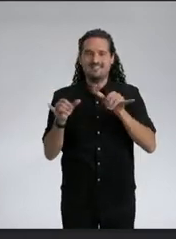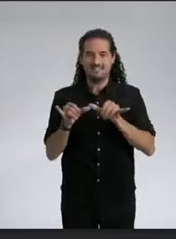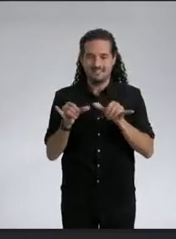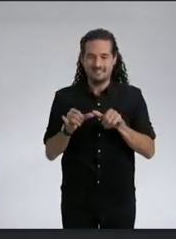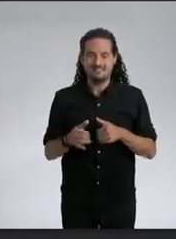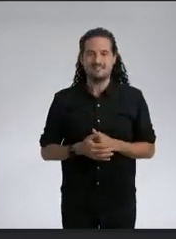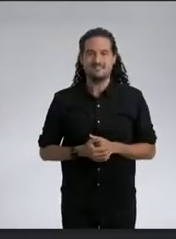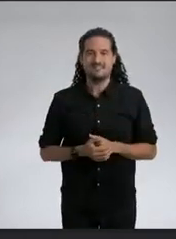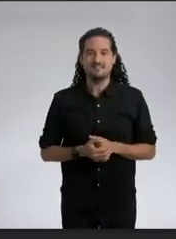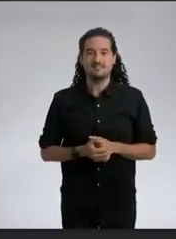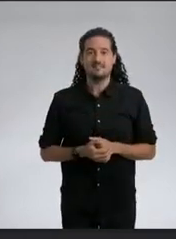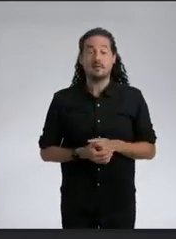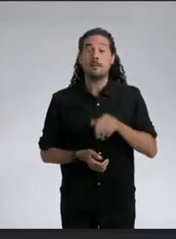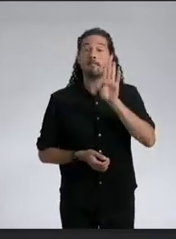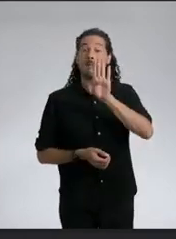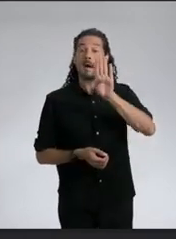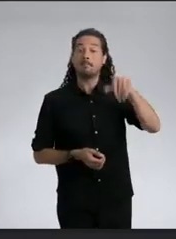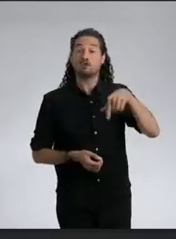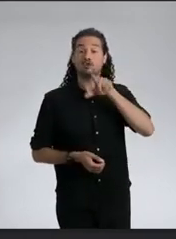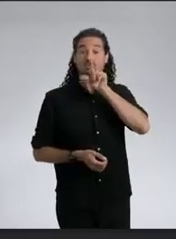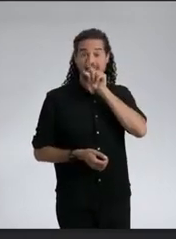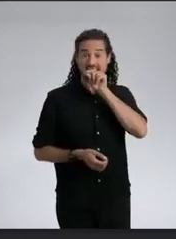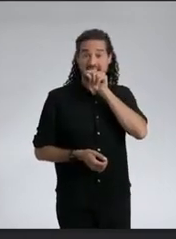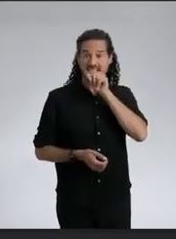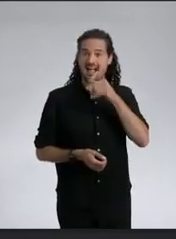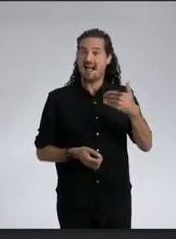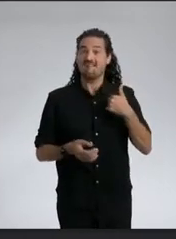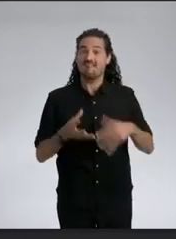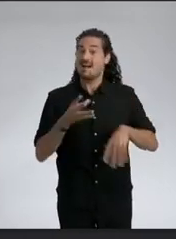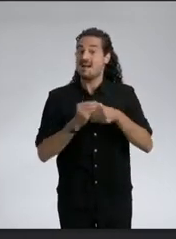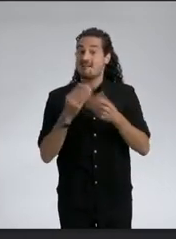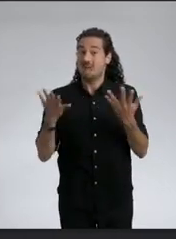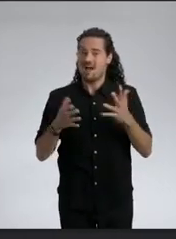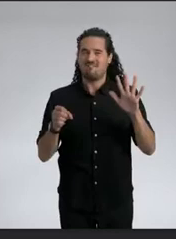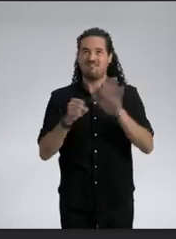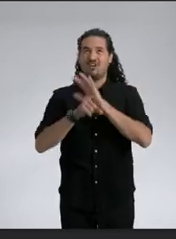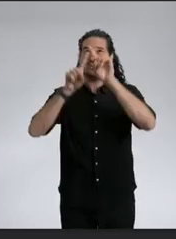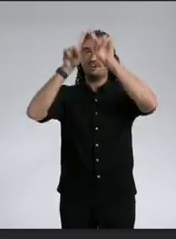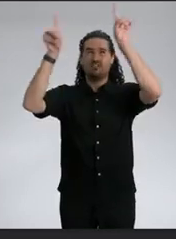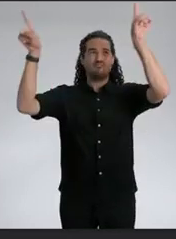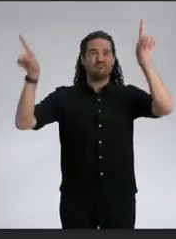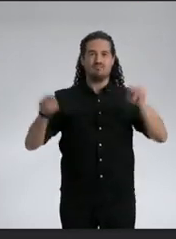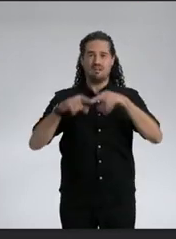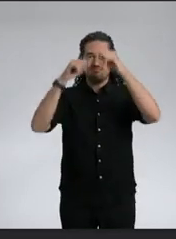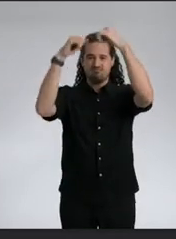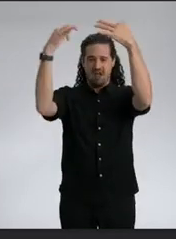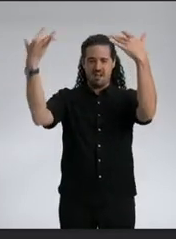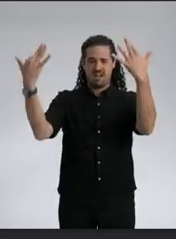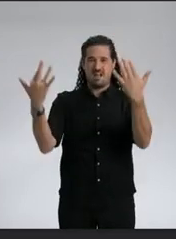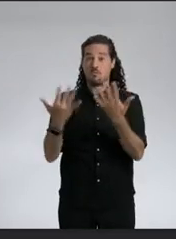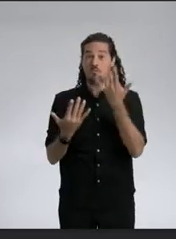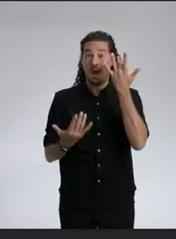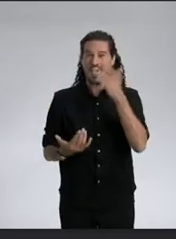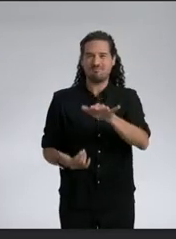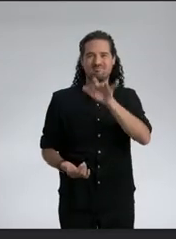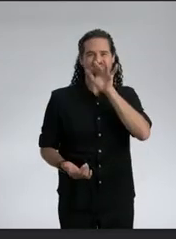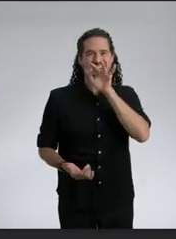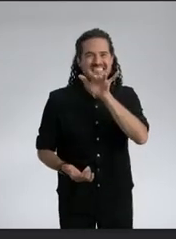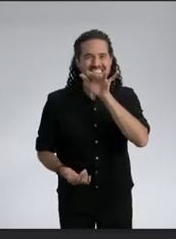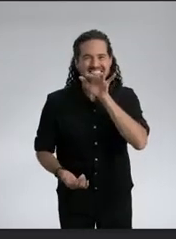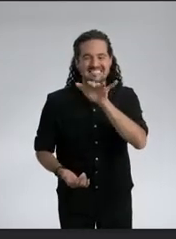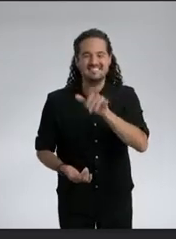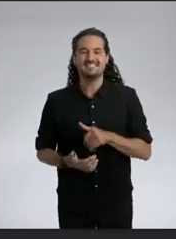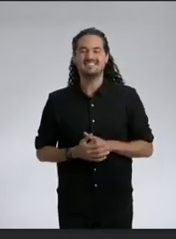For this barbecue chicken dish, we've added a full-screen post-processing fire effect to indicate this dish is spicy.